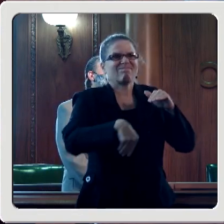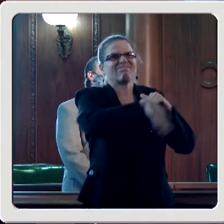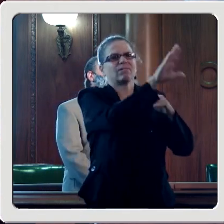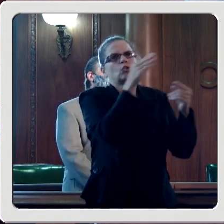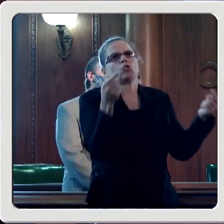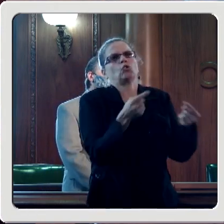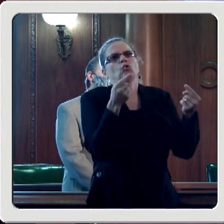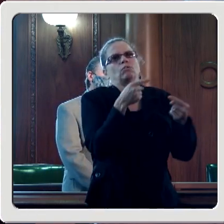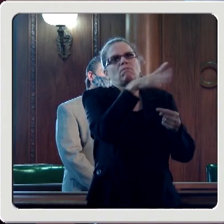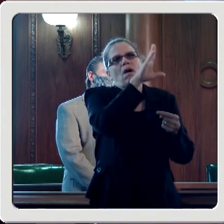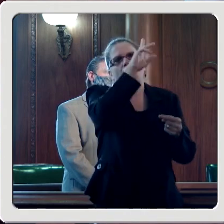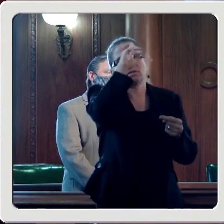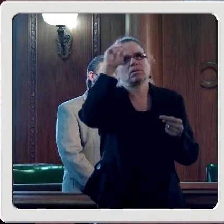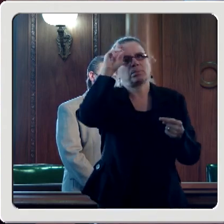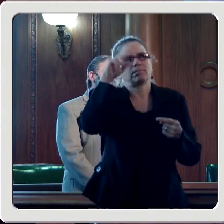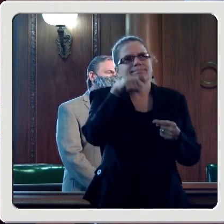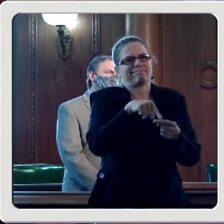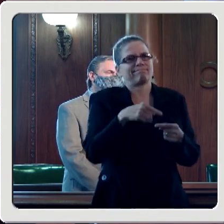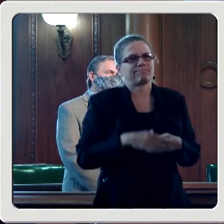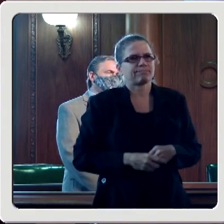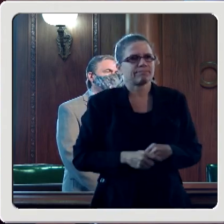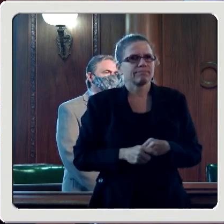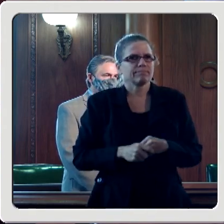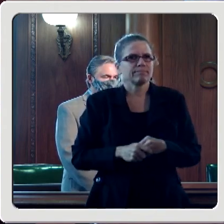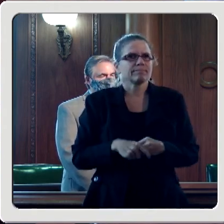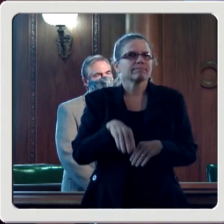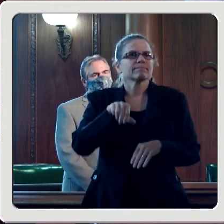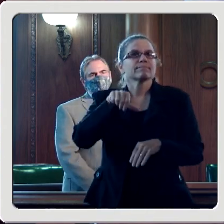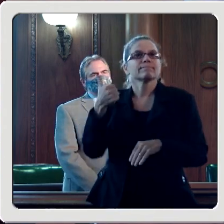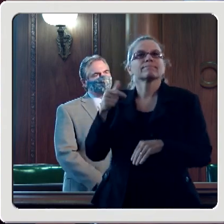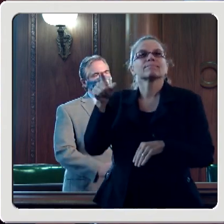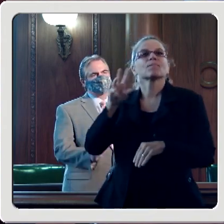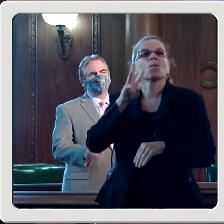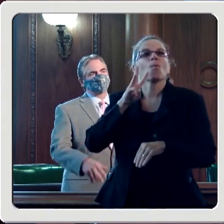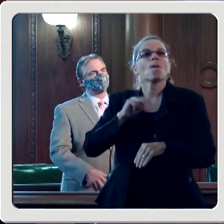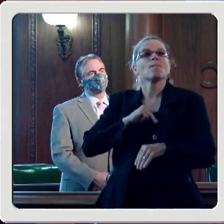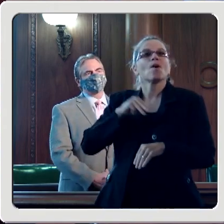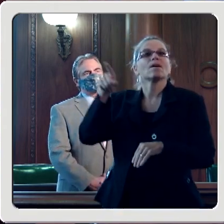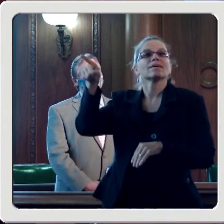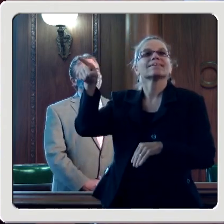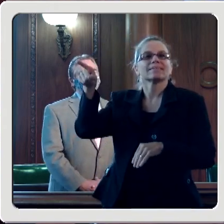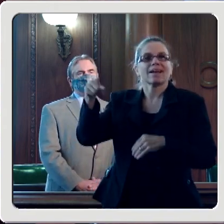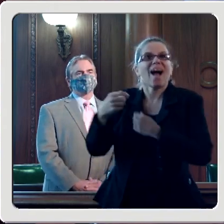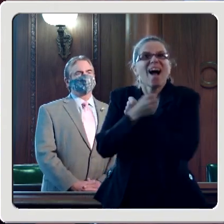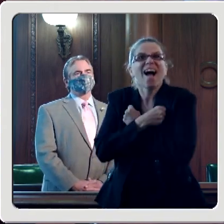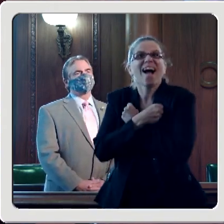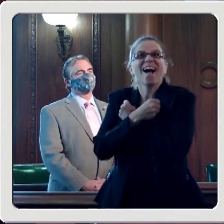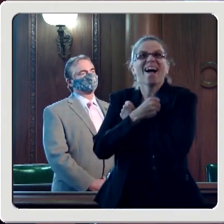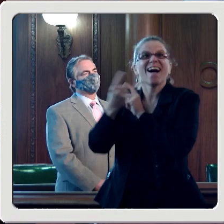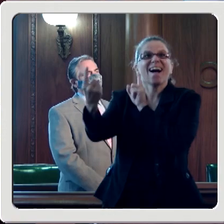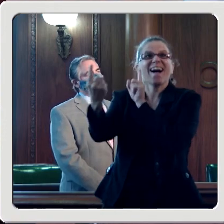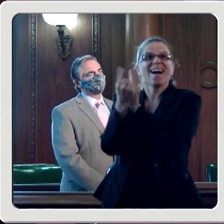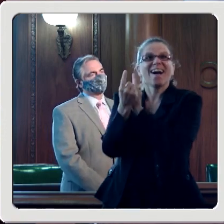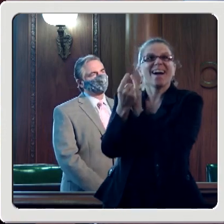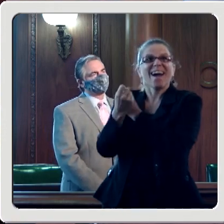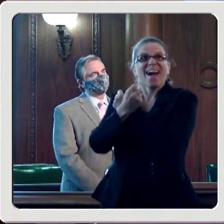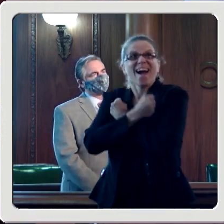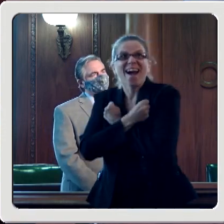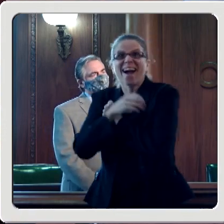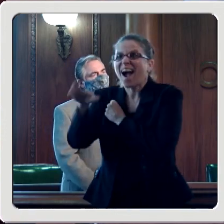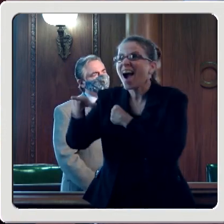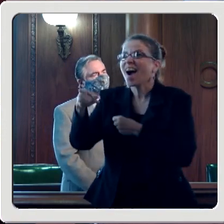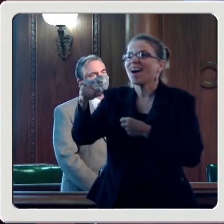interest in the Walmart hugging incidents. The man who was unfortunately going